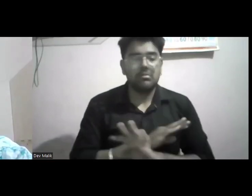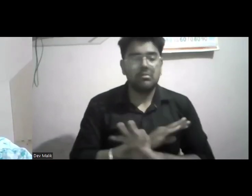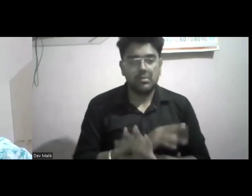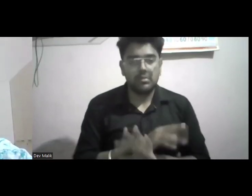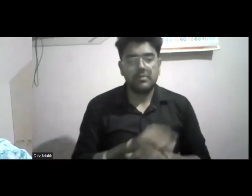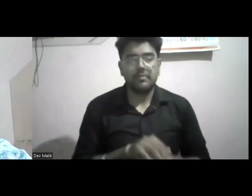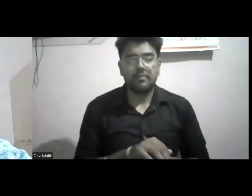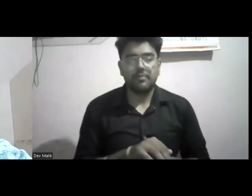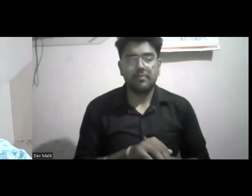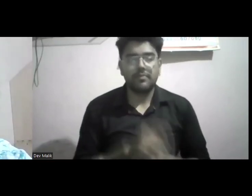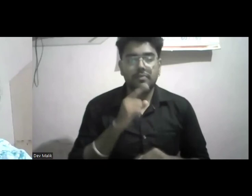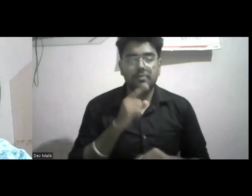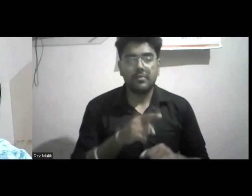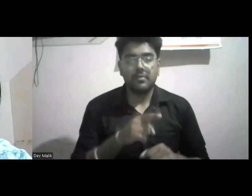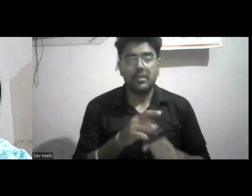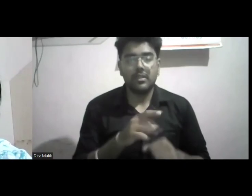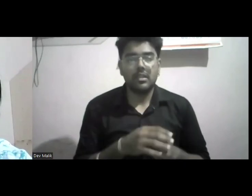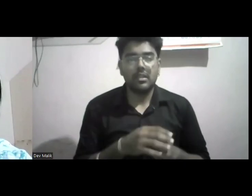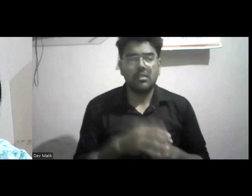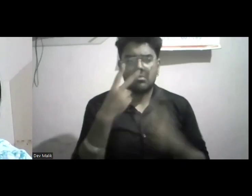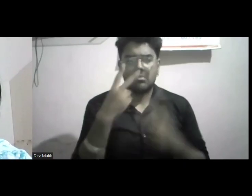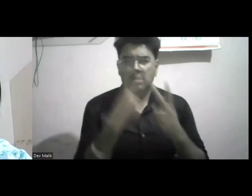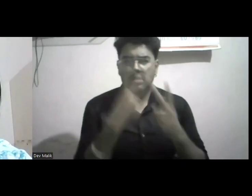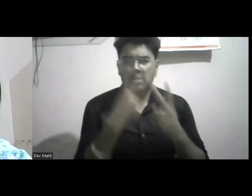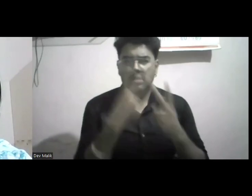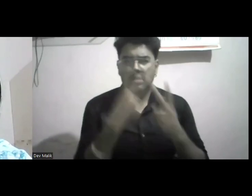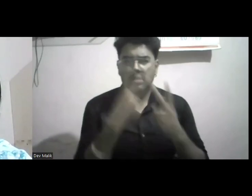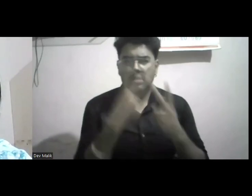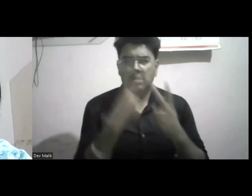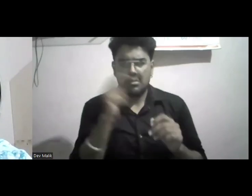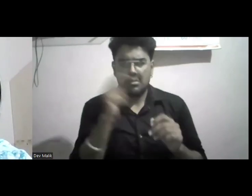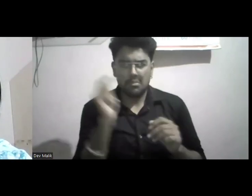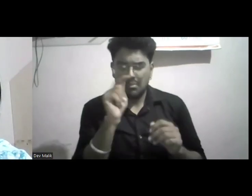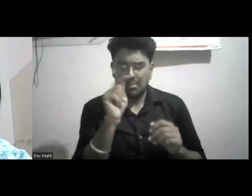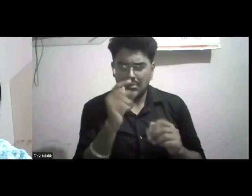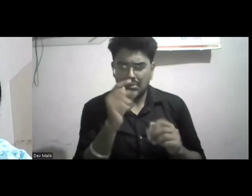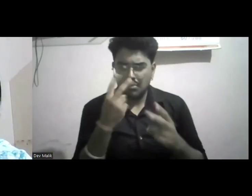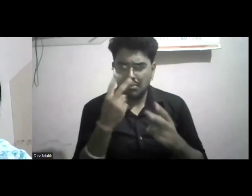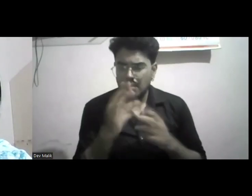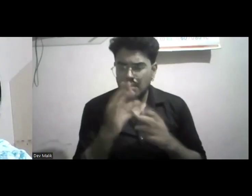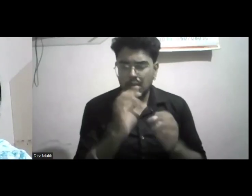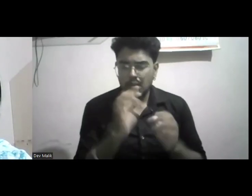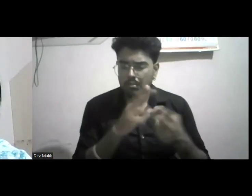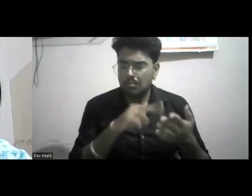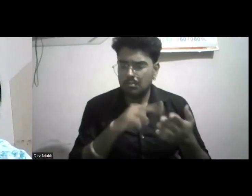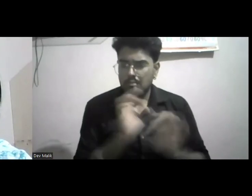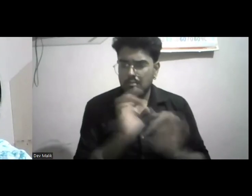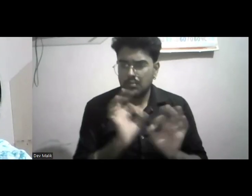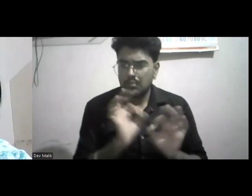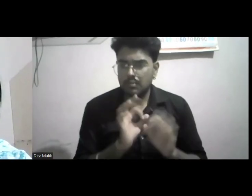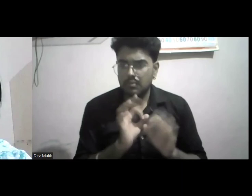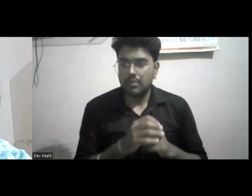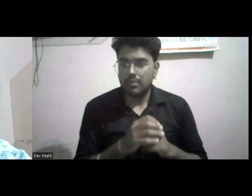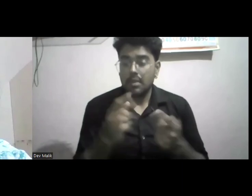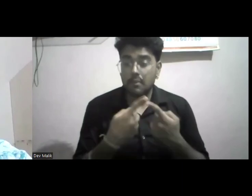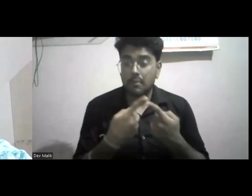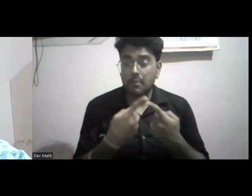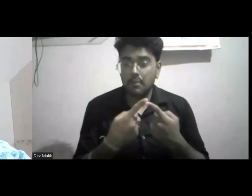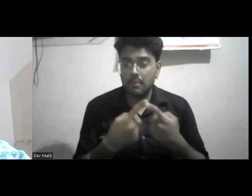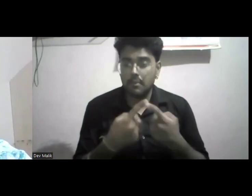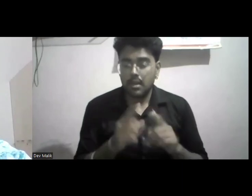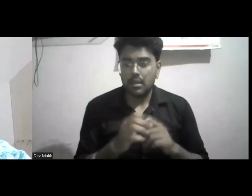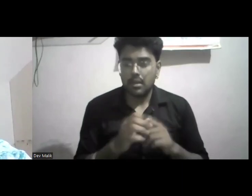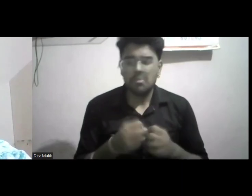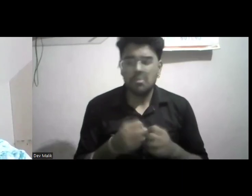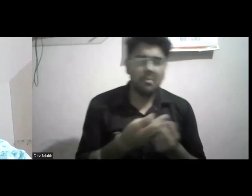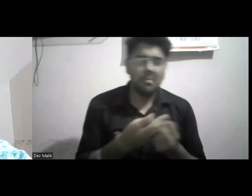is actually a thriller movie. I had not looked at it from this point of disability studies, but there are a lot of, and there's another character